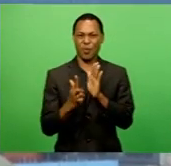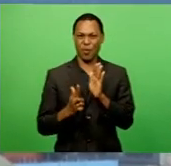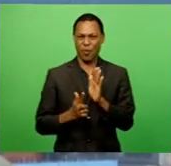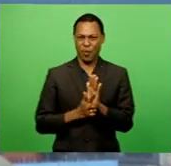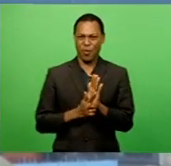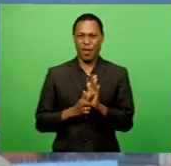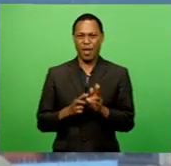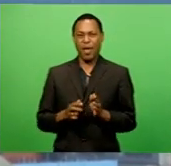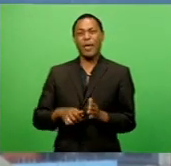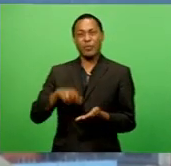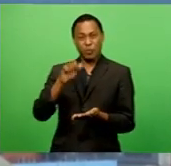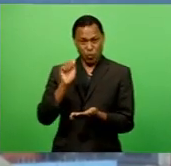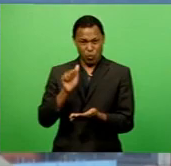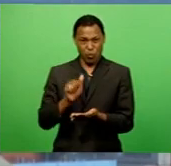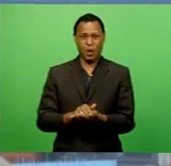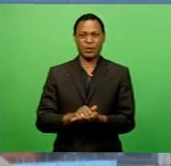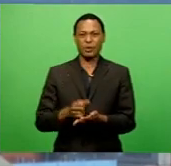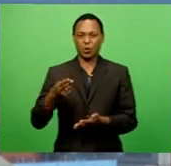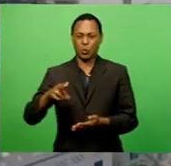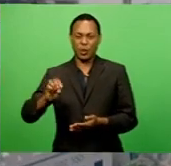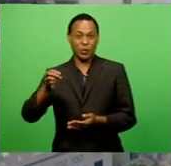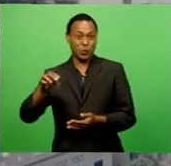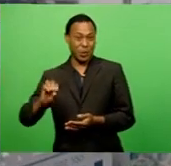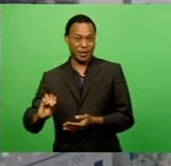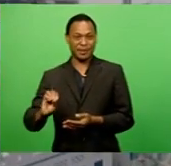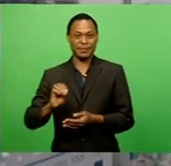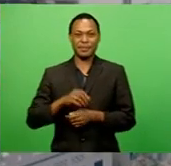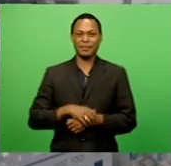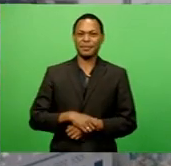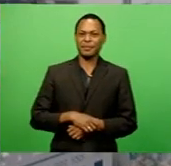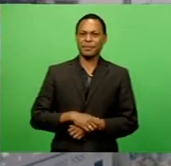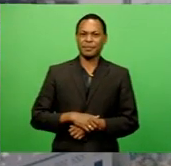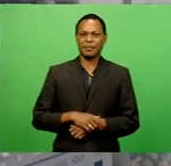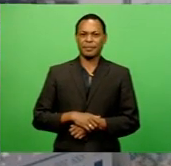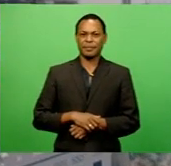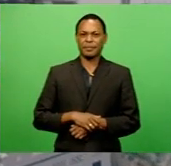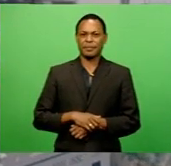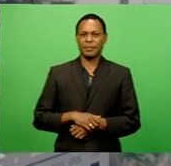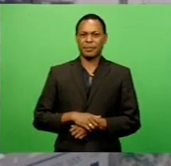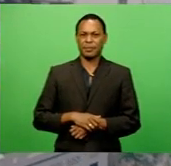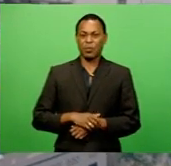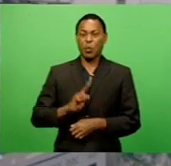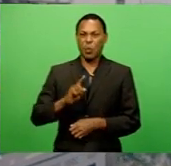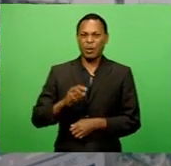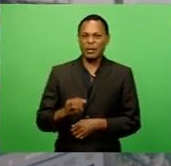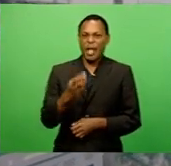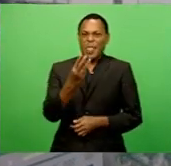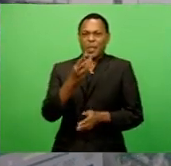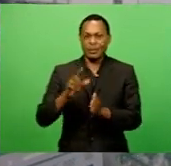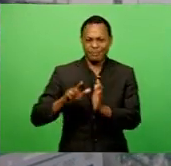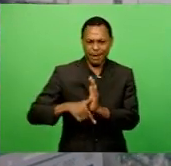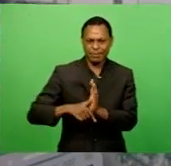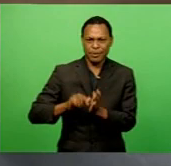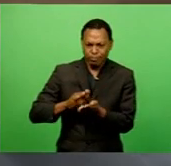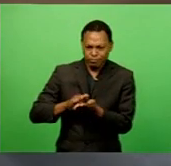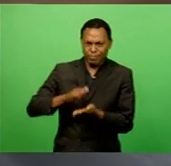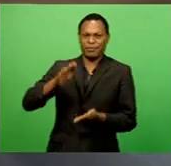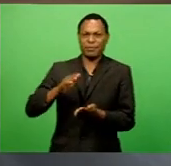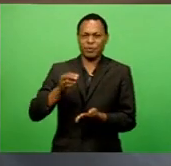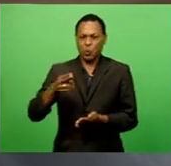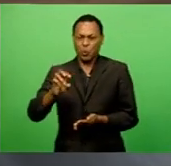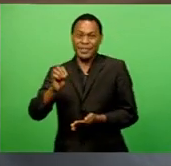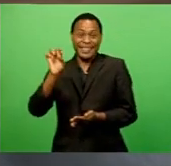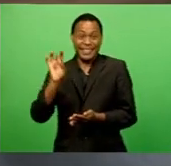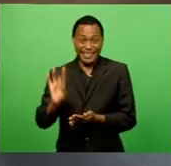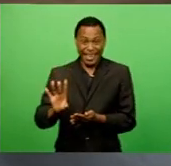National Payment Systems Bill 2020. FPOS transactions have tripled since 2010, from 1.8 million